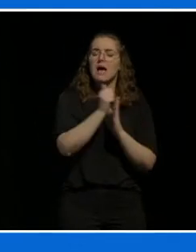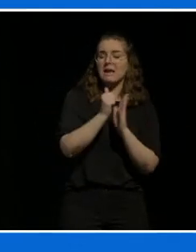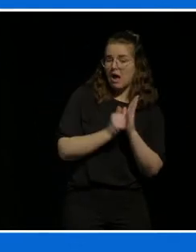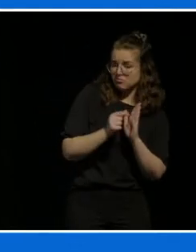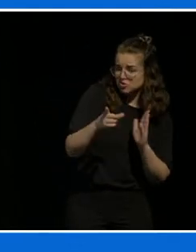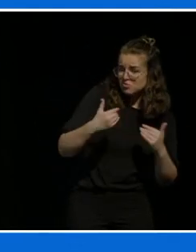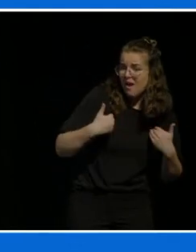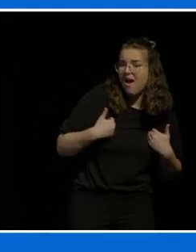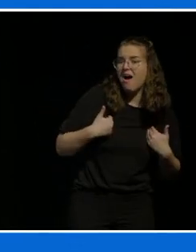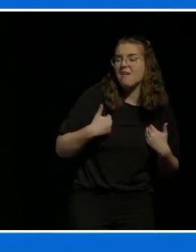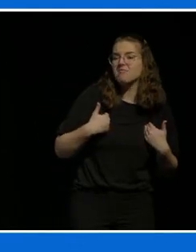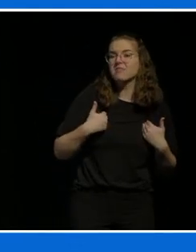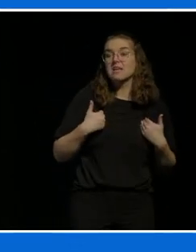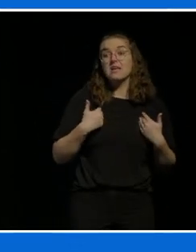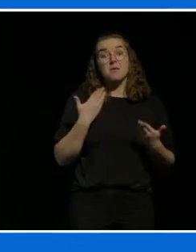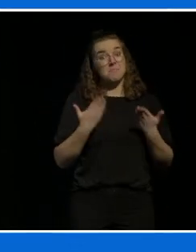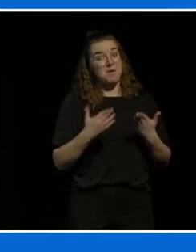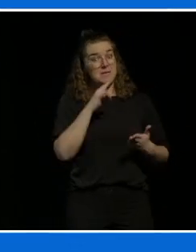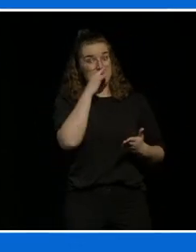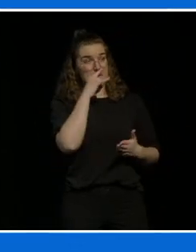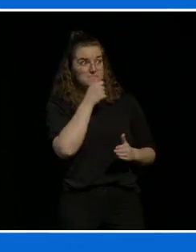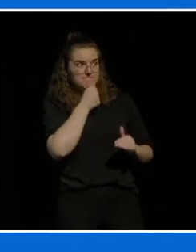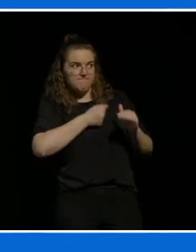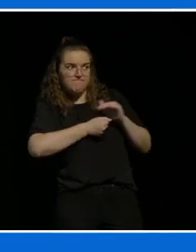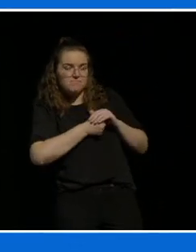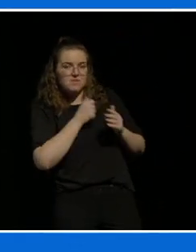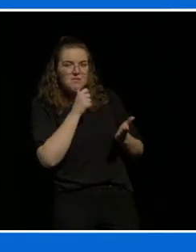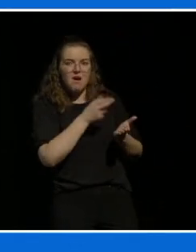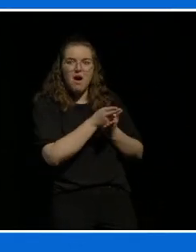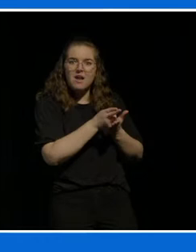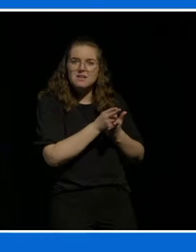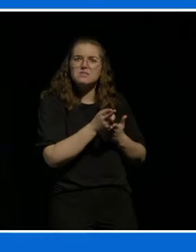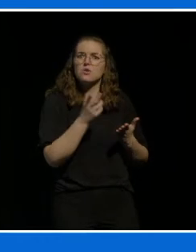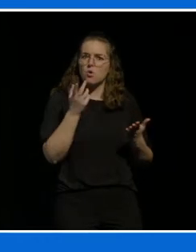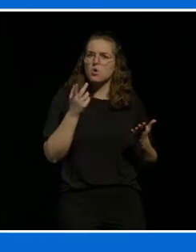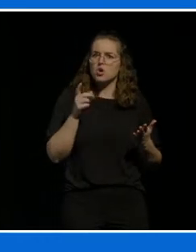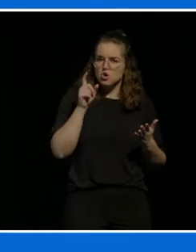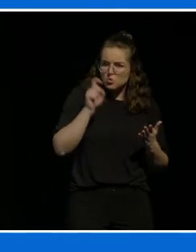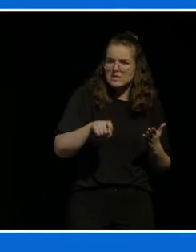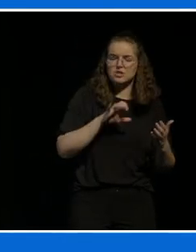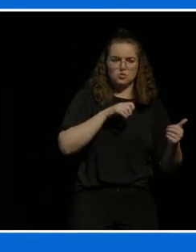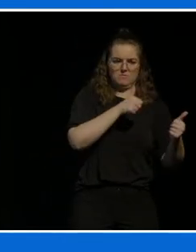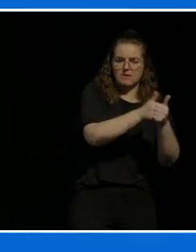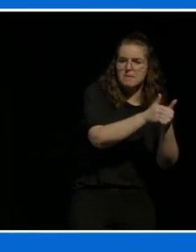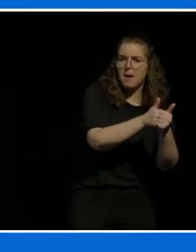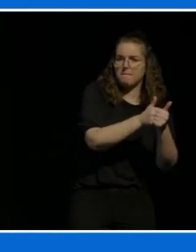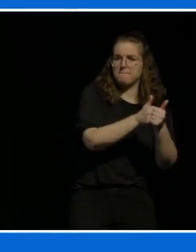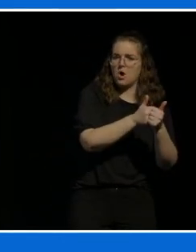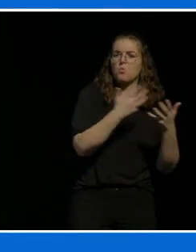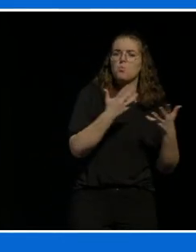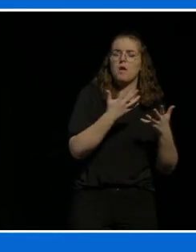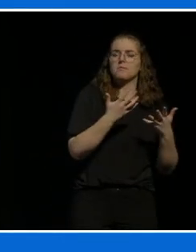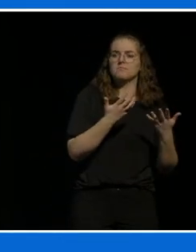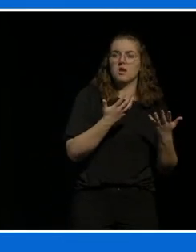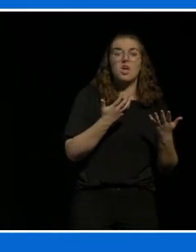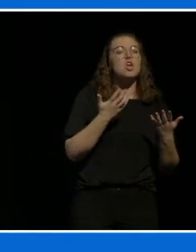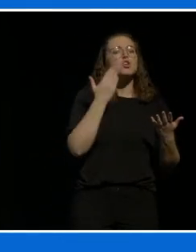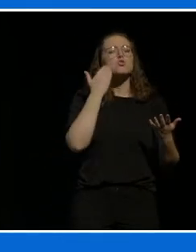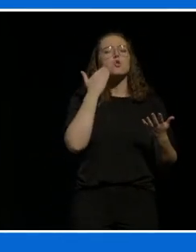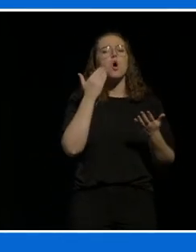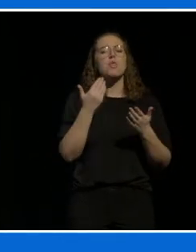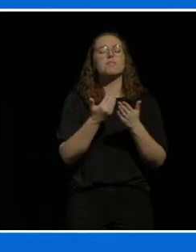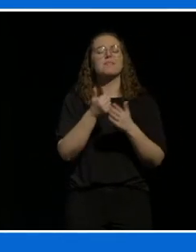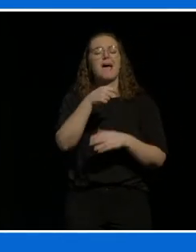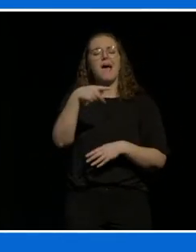they're not always going to be honest with you. And so I think figuring out the latest trends is really important by keeping up on the news and things too. So for example, BeReal is like this new thing,